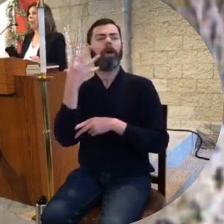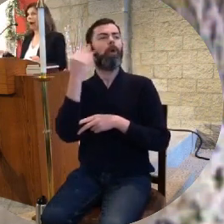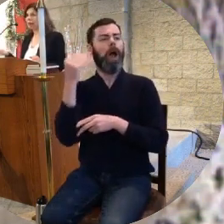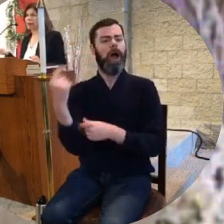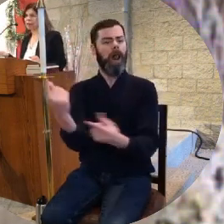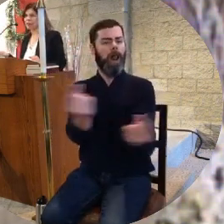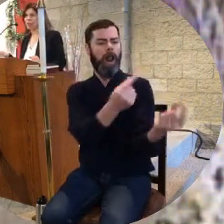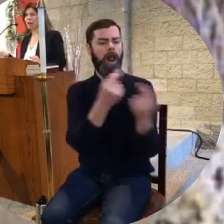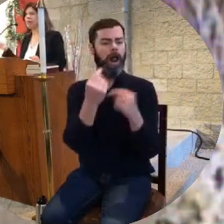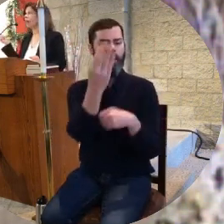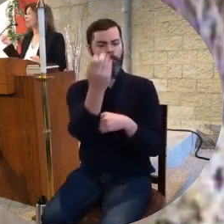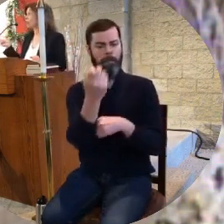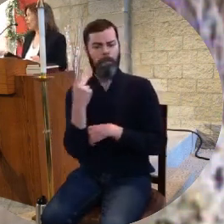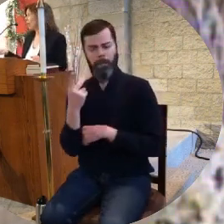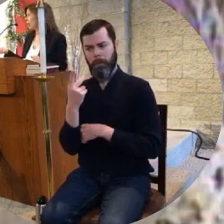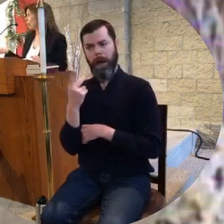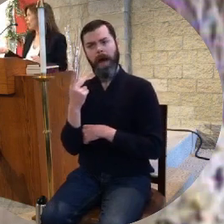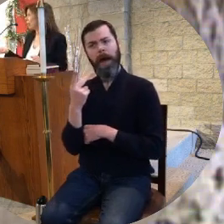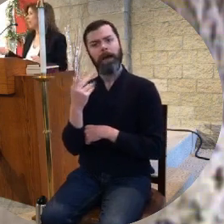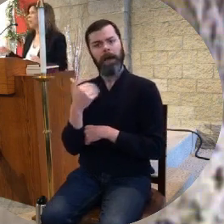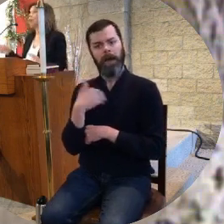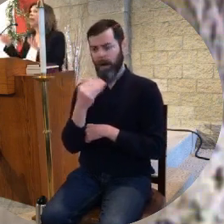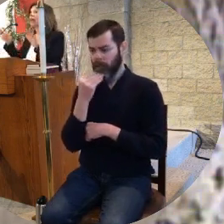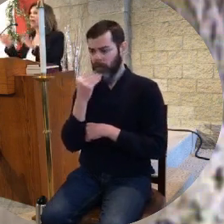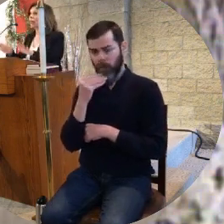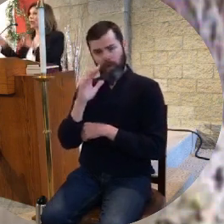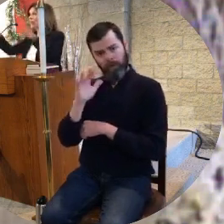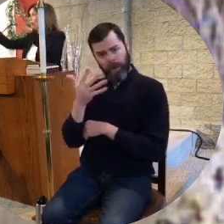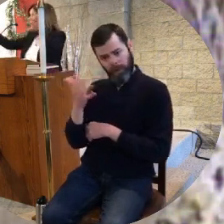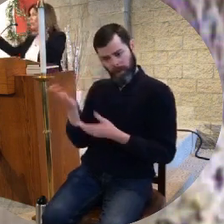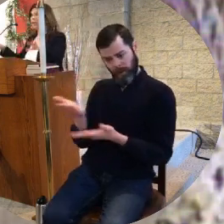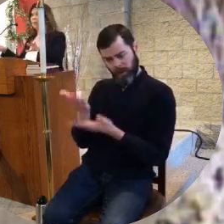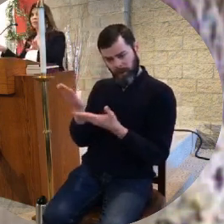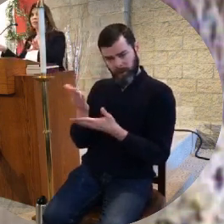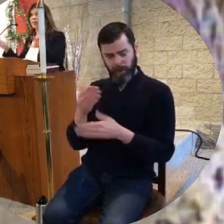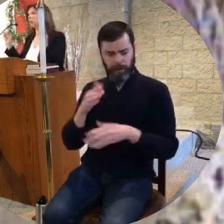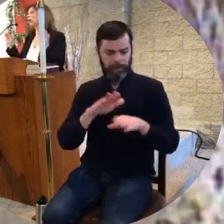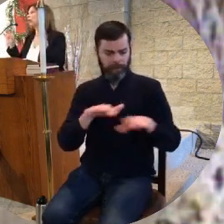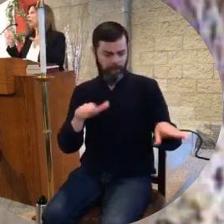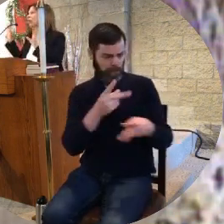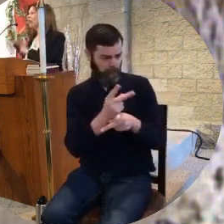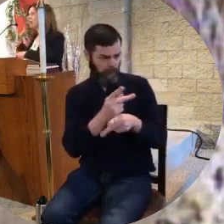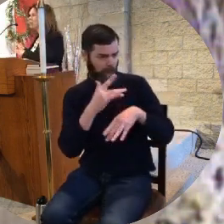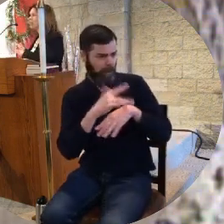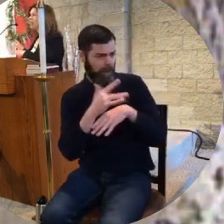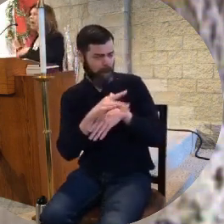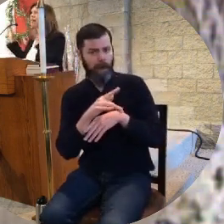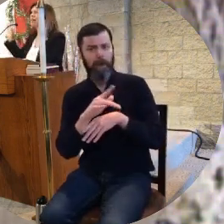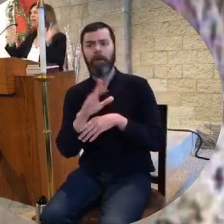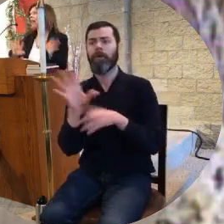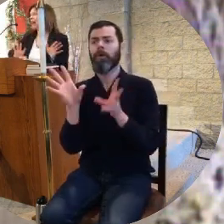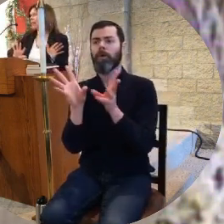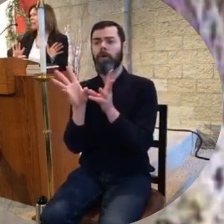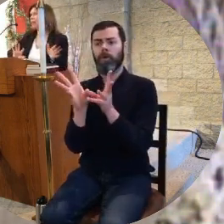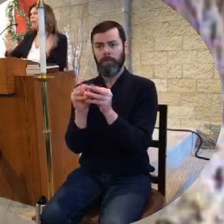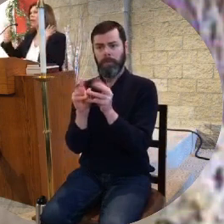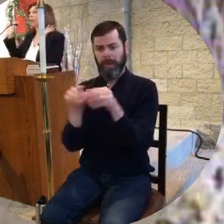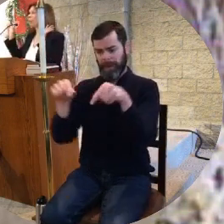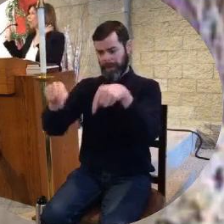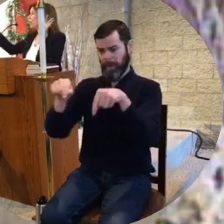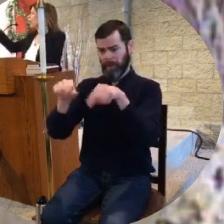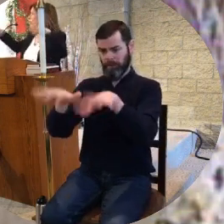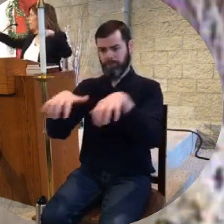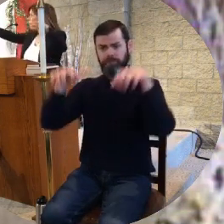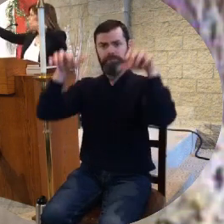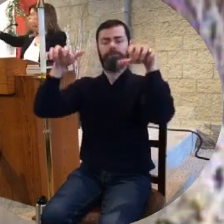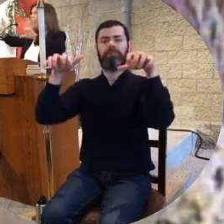a box lunch for $5. Childcare will be available. And then at 1:30, we're going to meet here in the sanctuary. We're going to look at some slides and some videos. We're